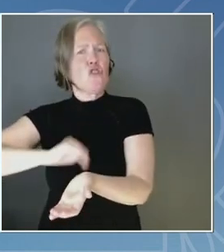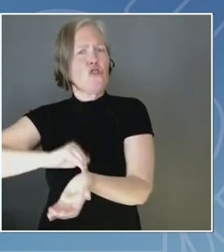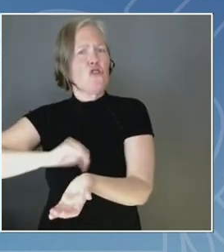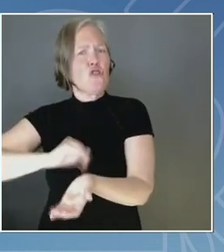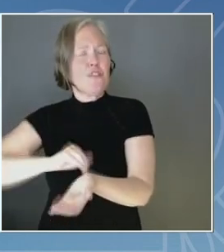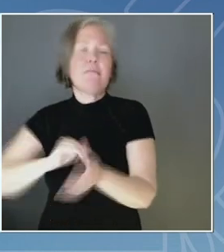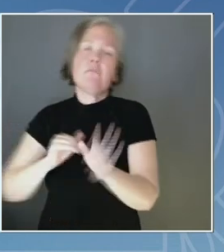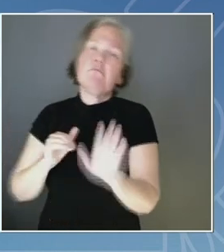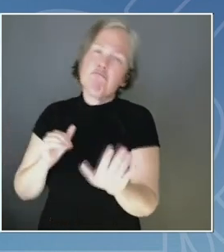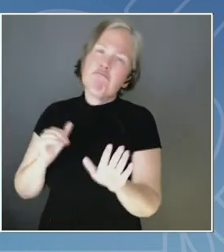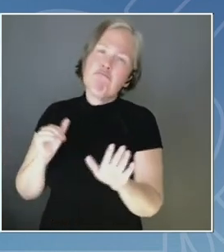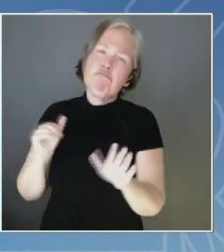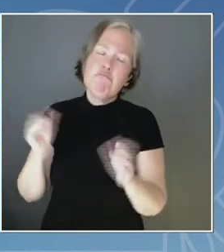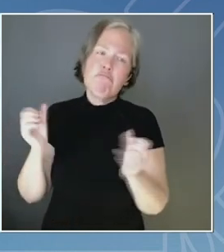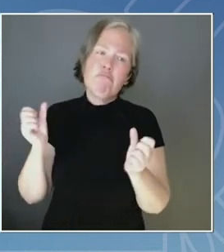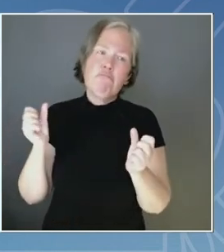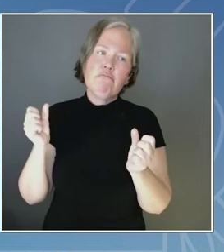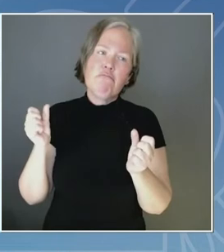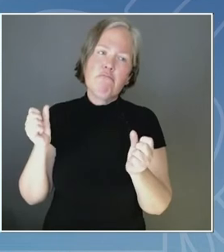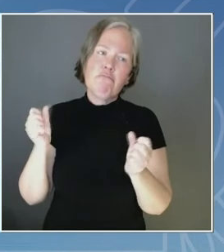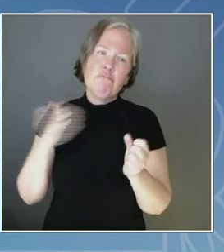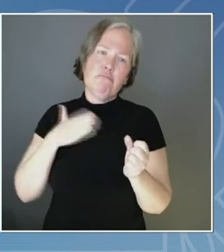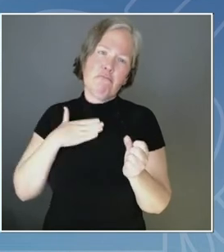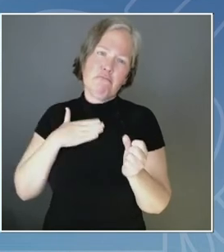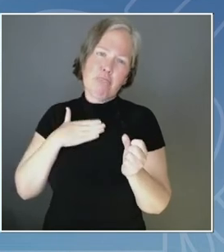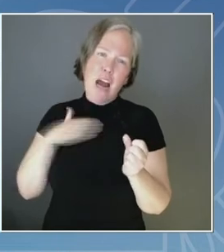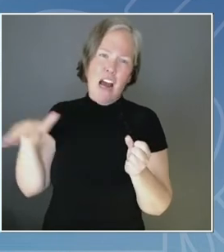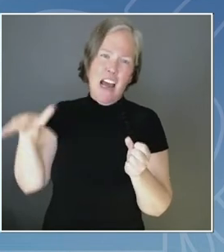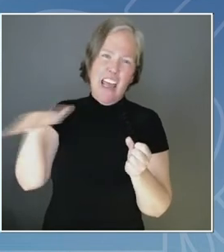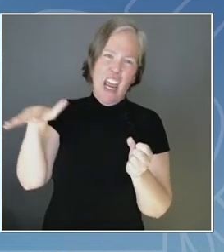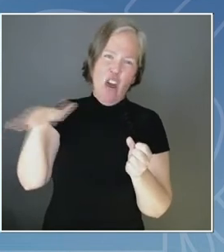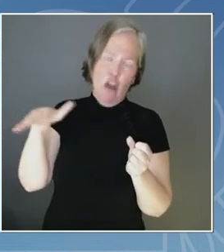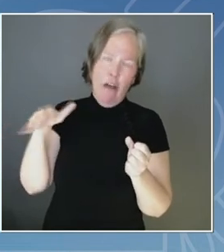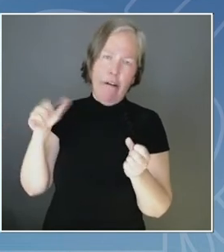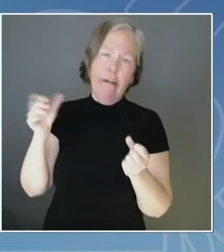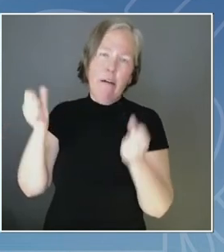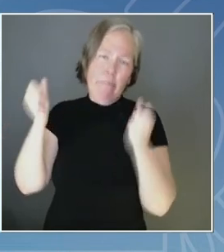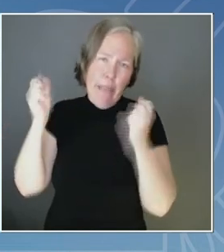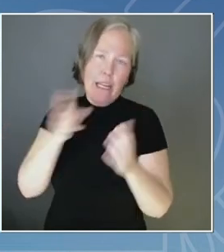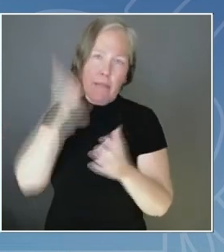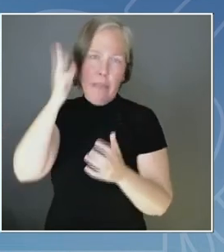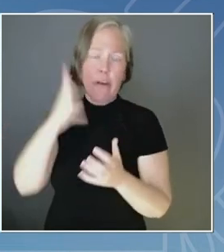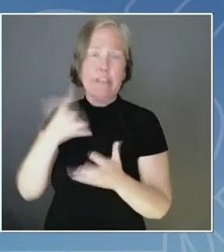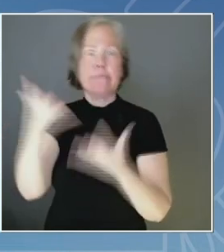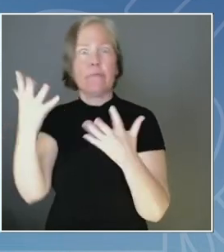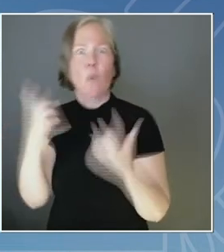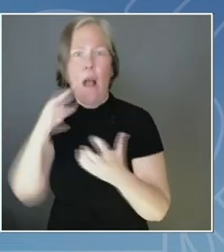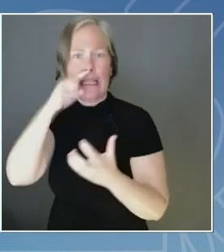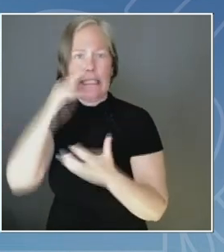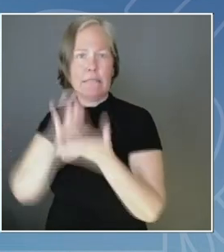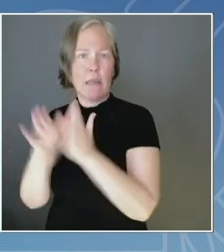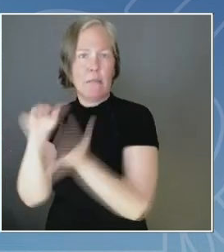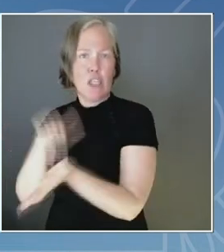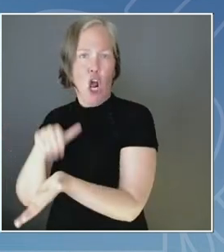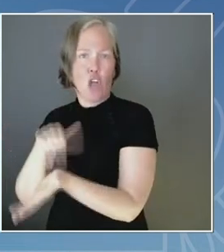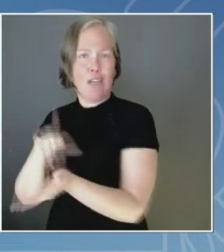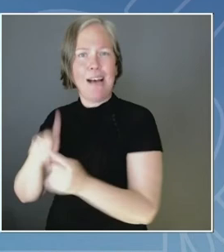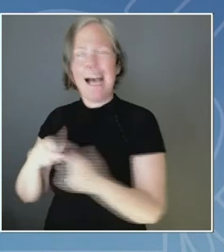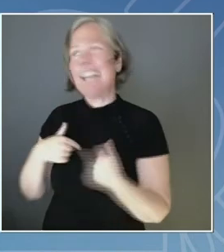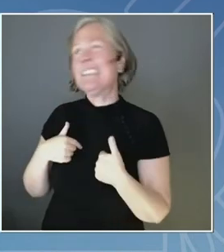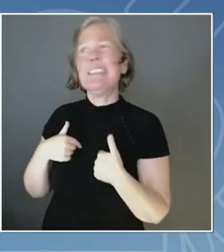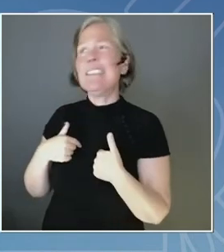uncommon in the background that I came from. But I wanted to do math, so we sort of took